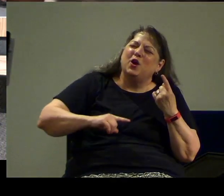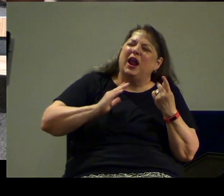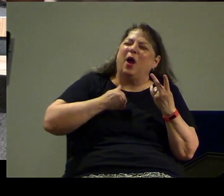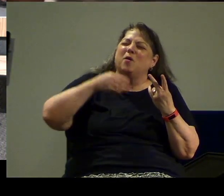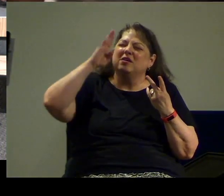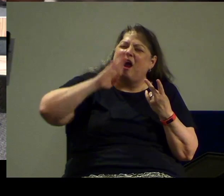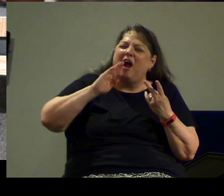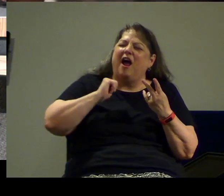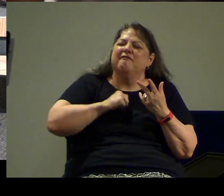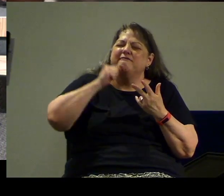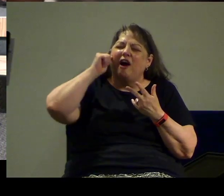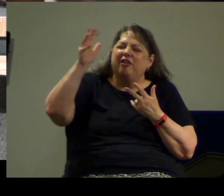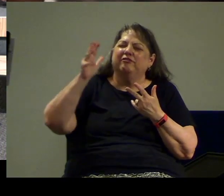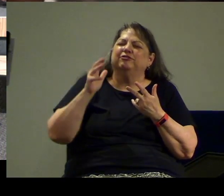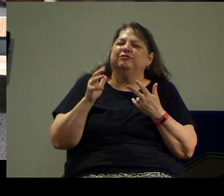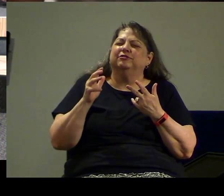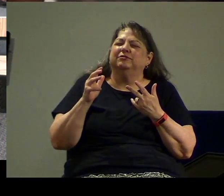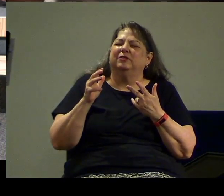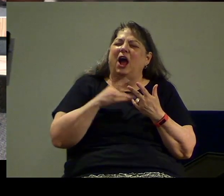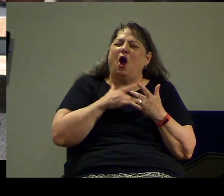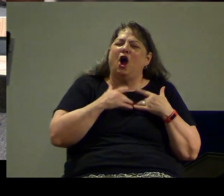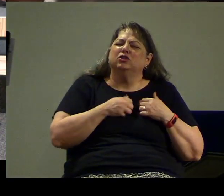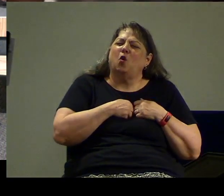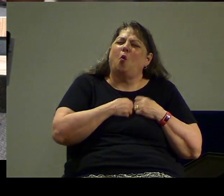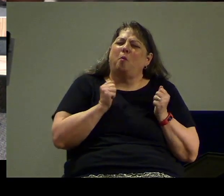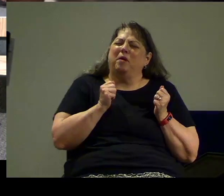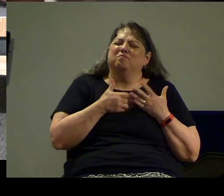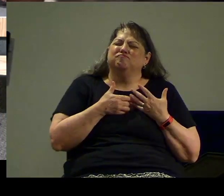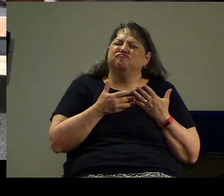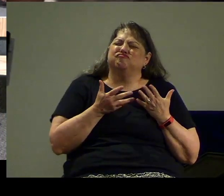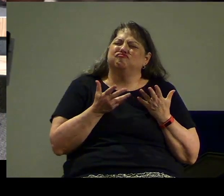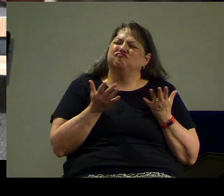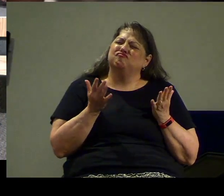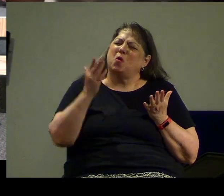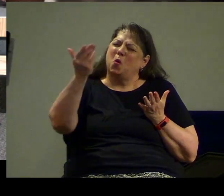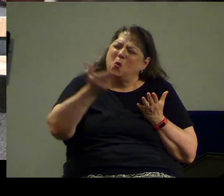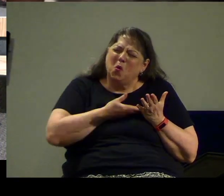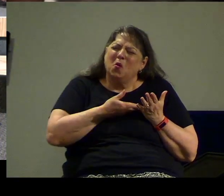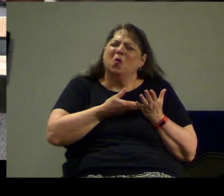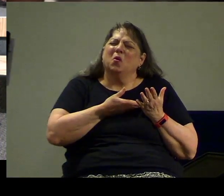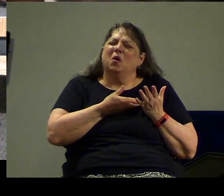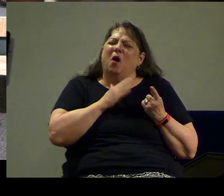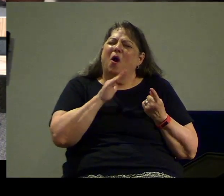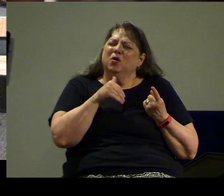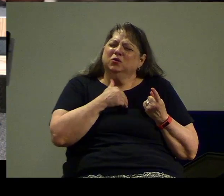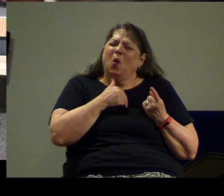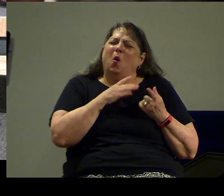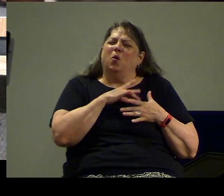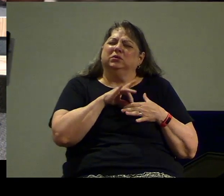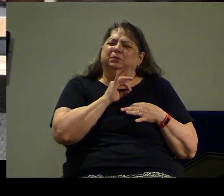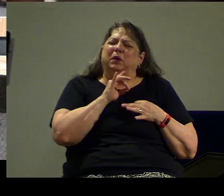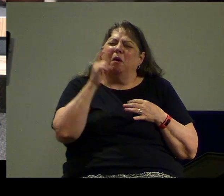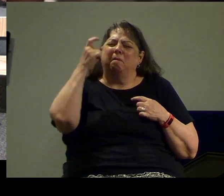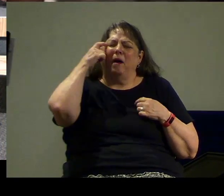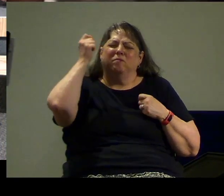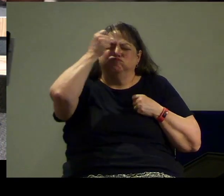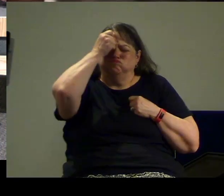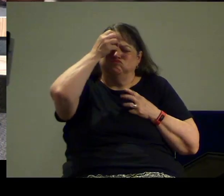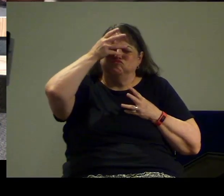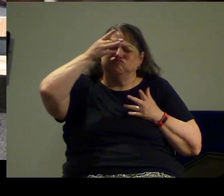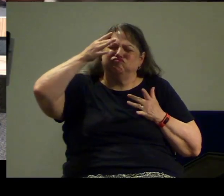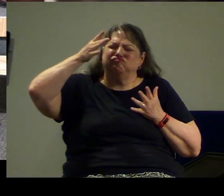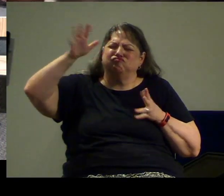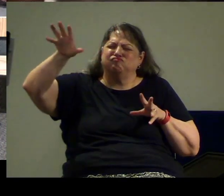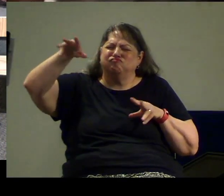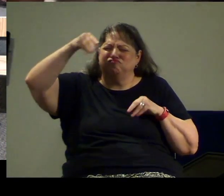Father. Lord, we open our hearts to you this day. We open our hearts, our soul, our spirits, our mind to you,